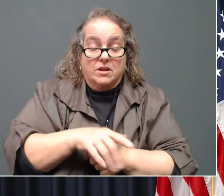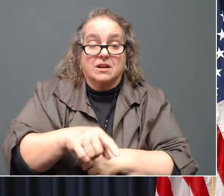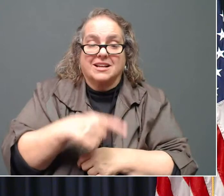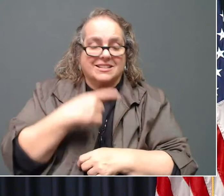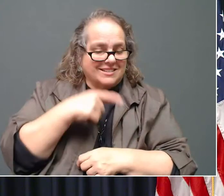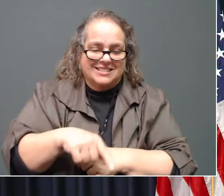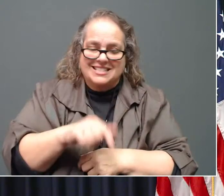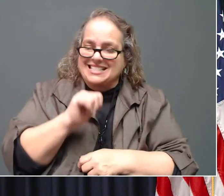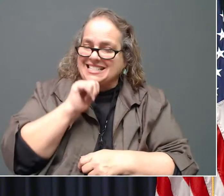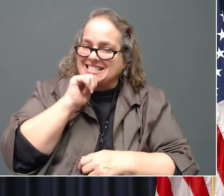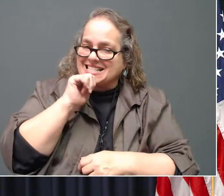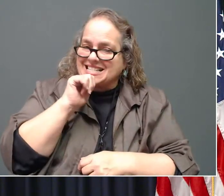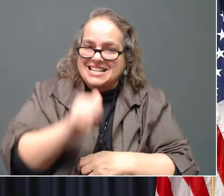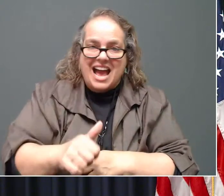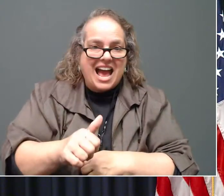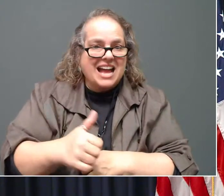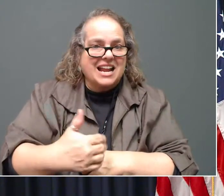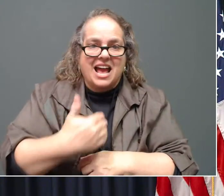specific number if possible, please.